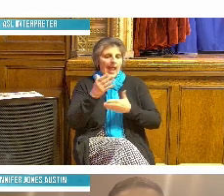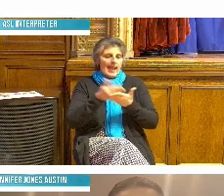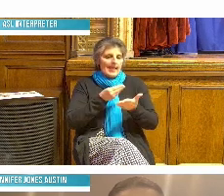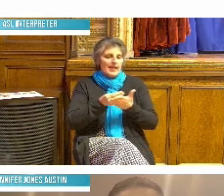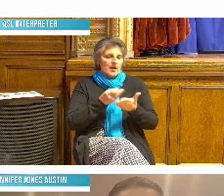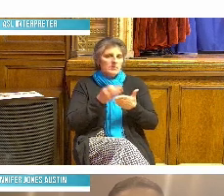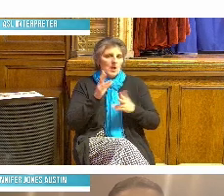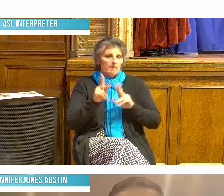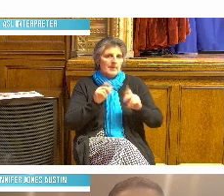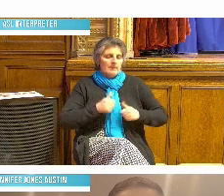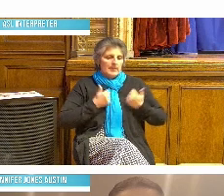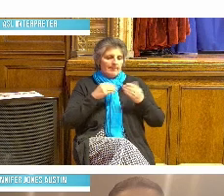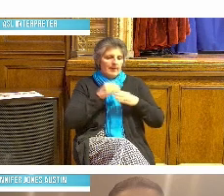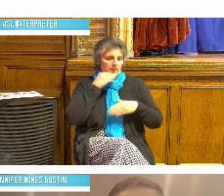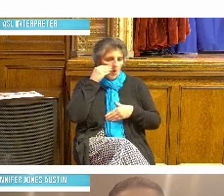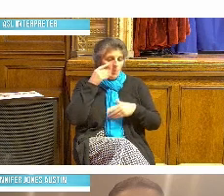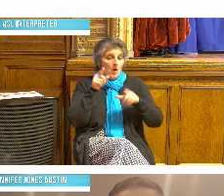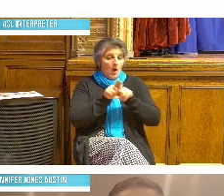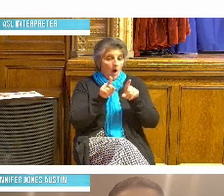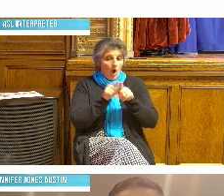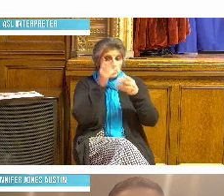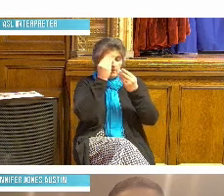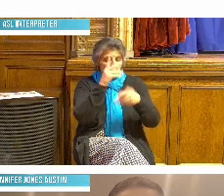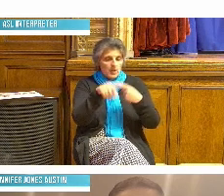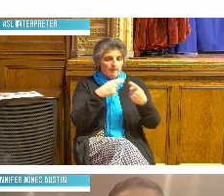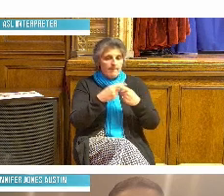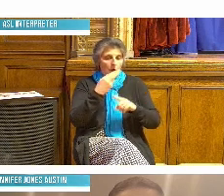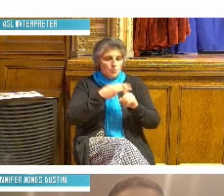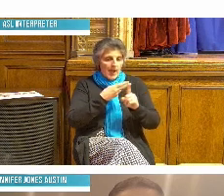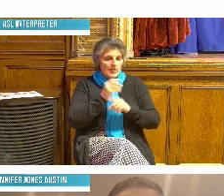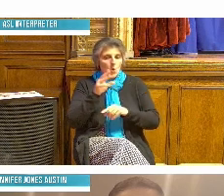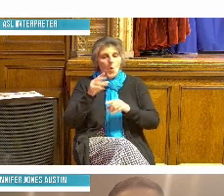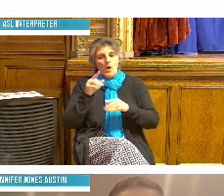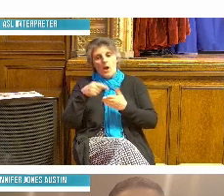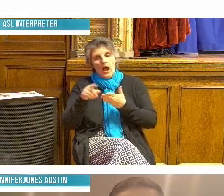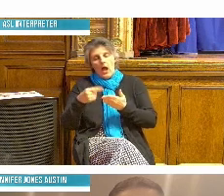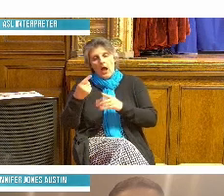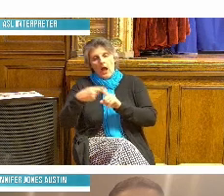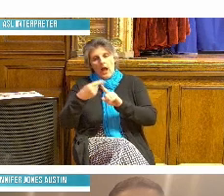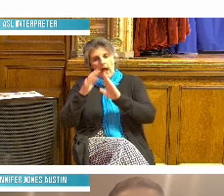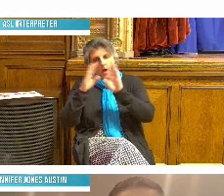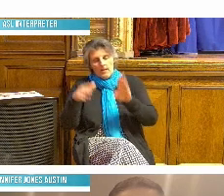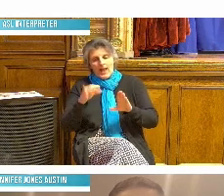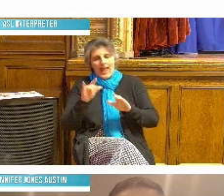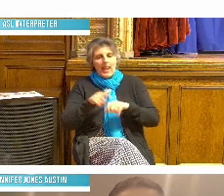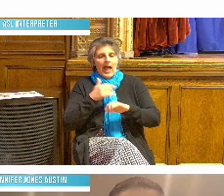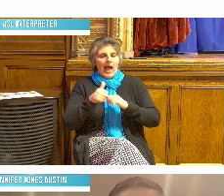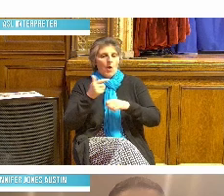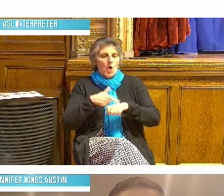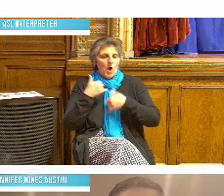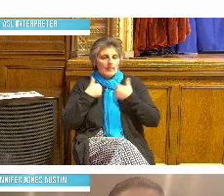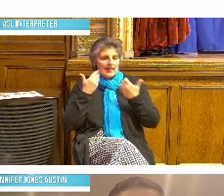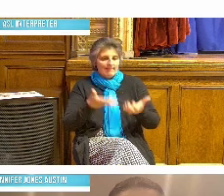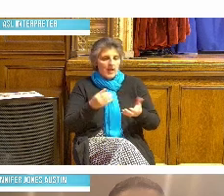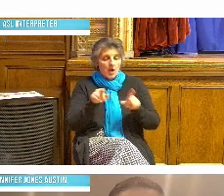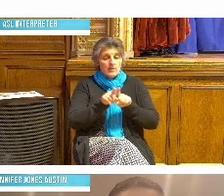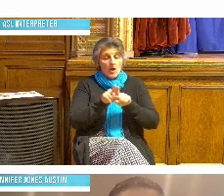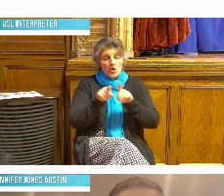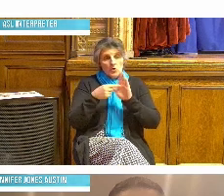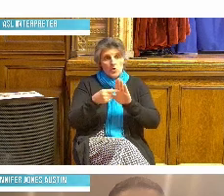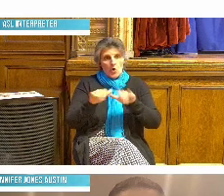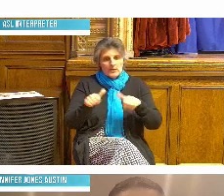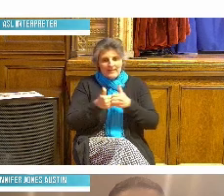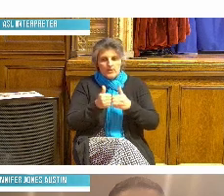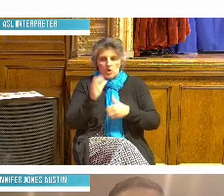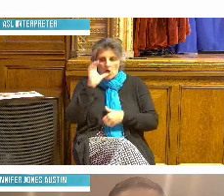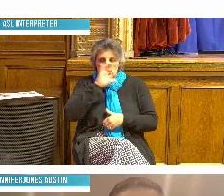of household members, as well as information about rent or mortgage amount and length of residence. They also reveal the difficulty of